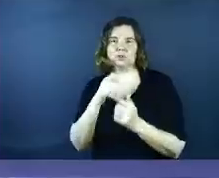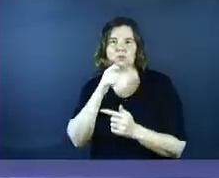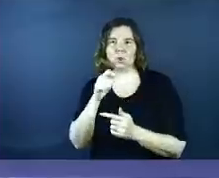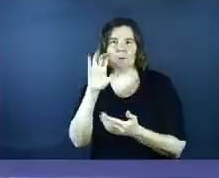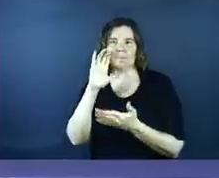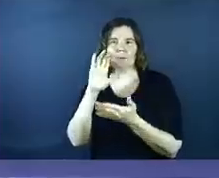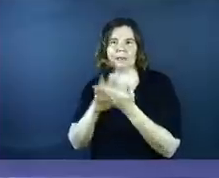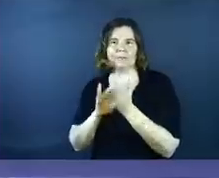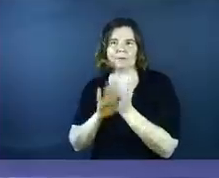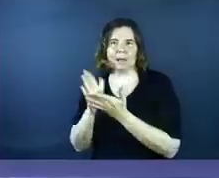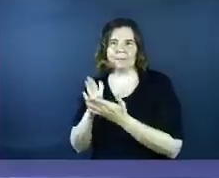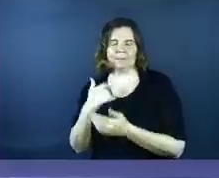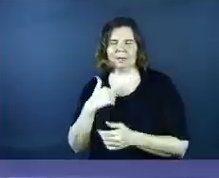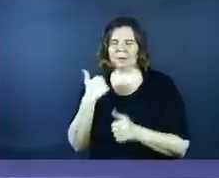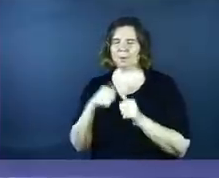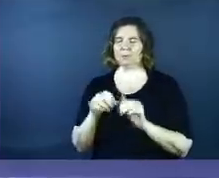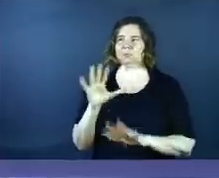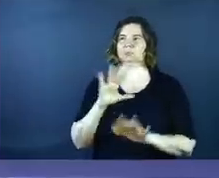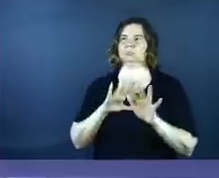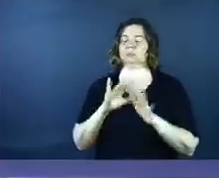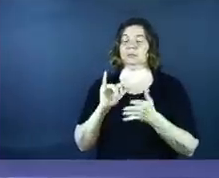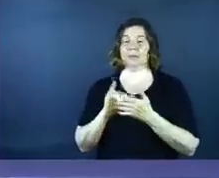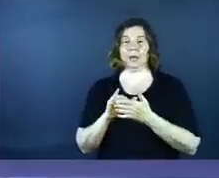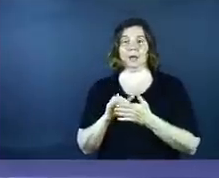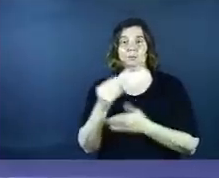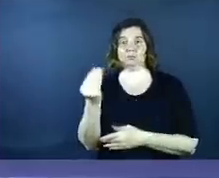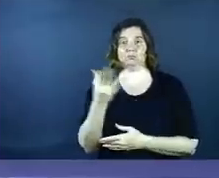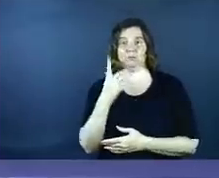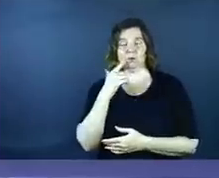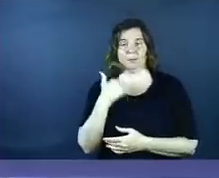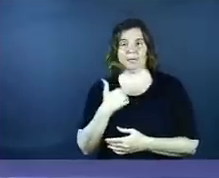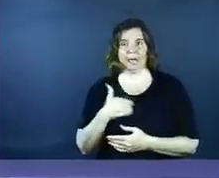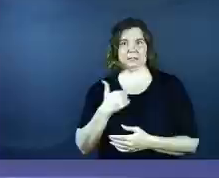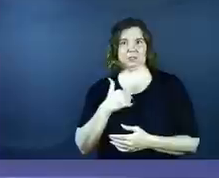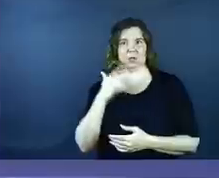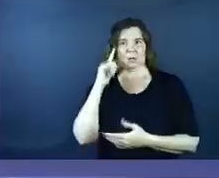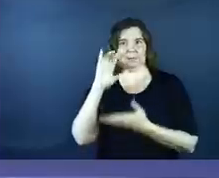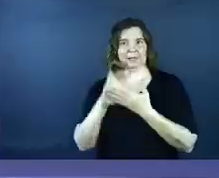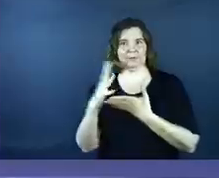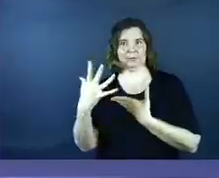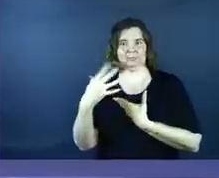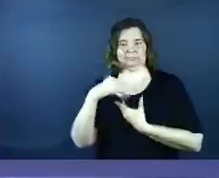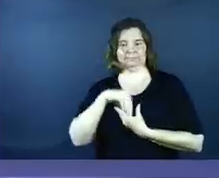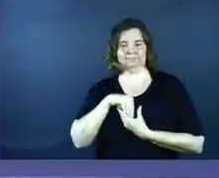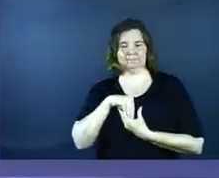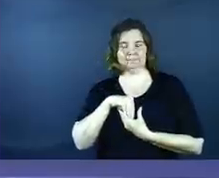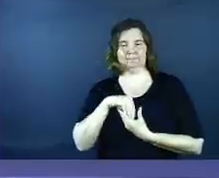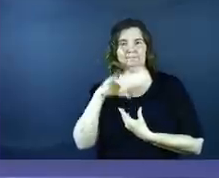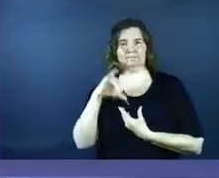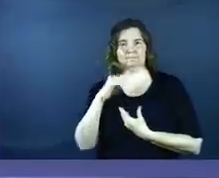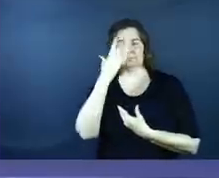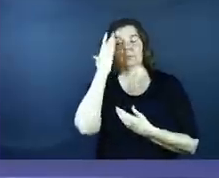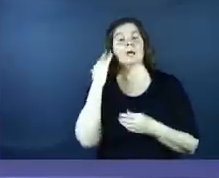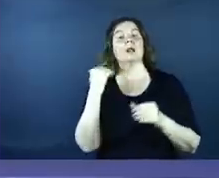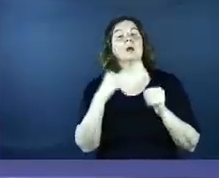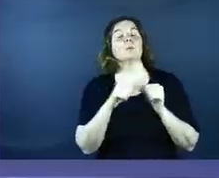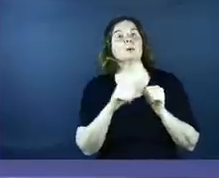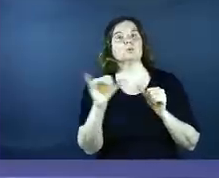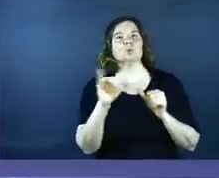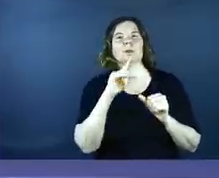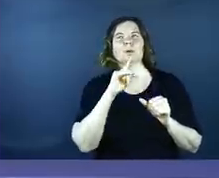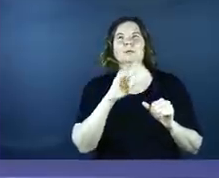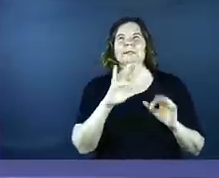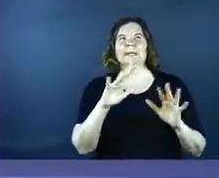And I remember that was just a framework that was put out there for me as a young believer. I remember there were these